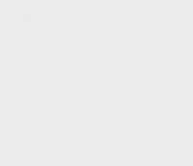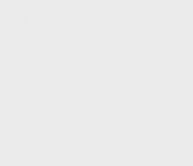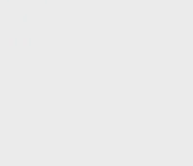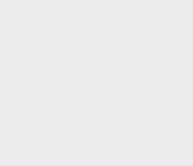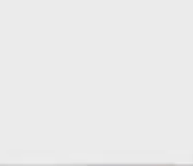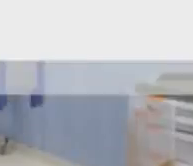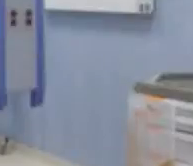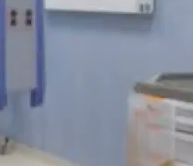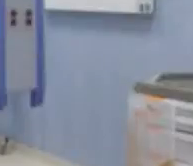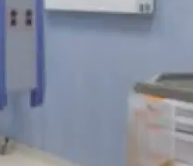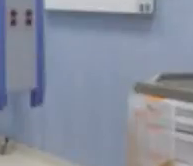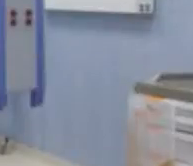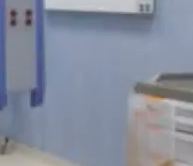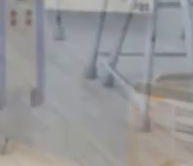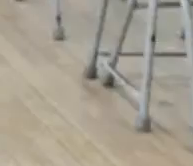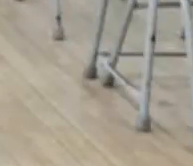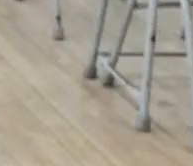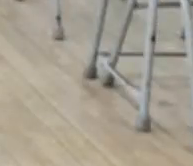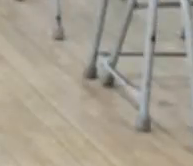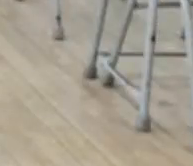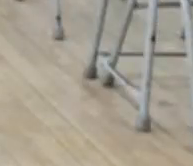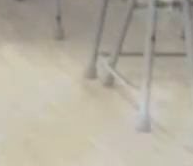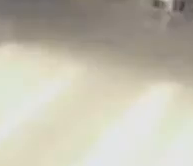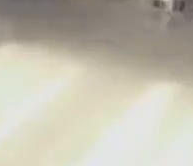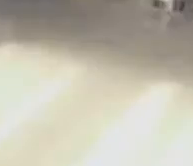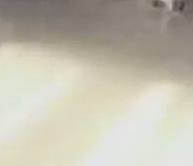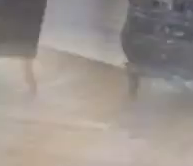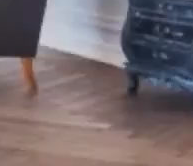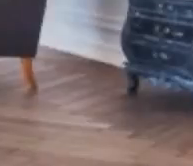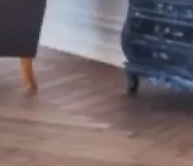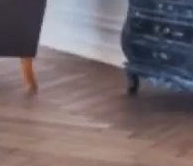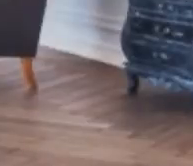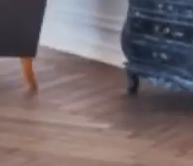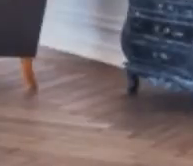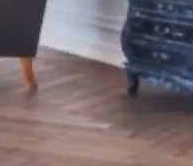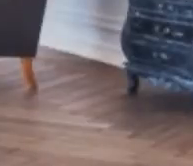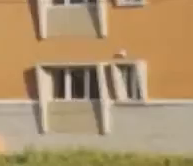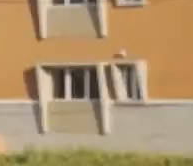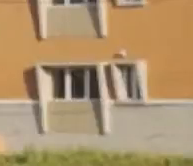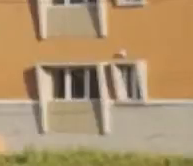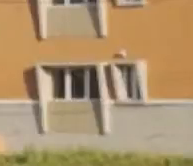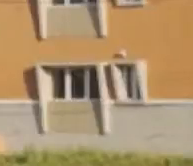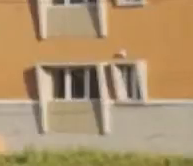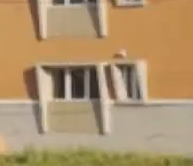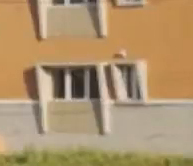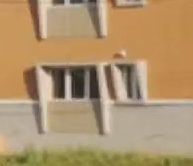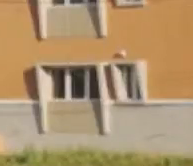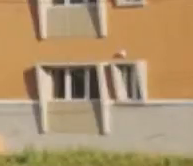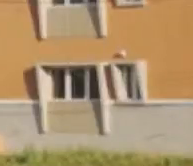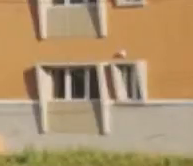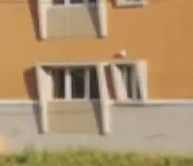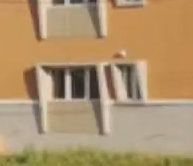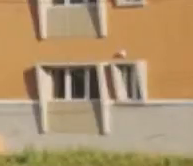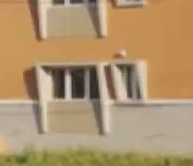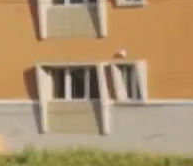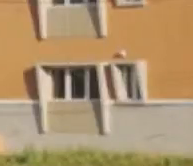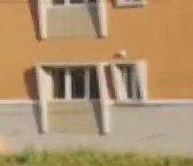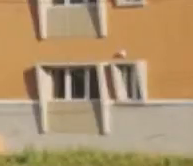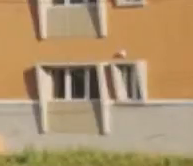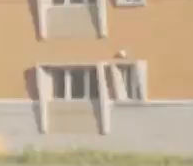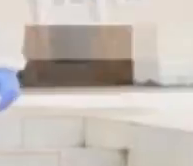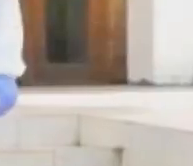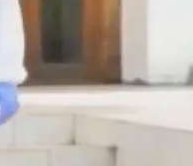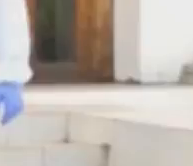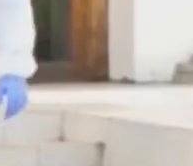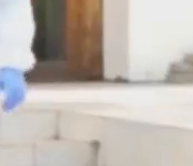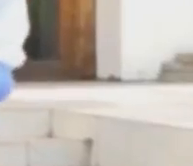to sanitize or disinfect your hospital, school, factory, property or community to ensure prevention and spread of